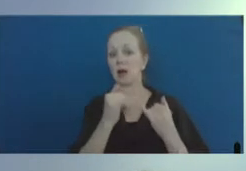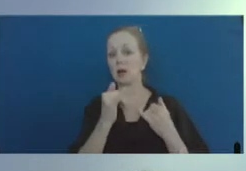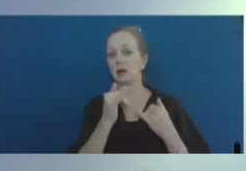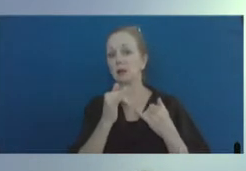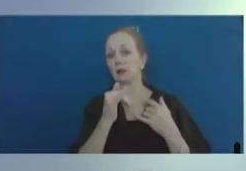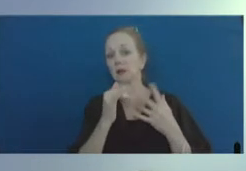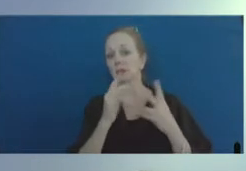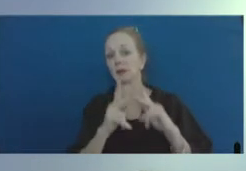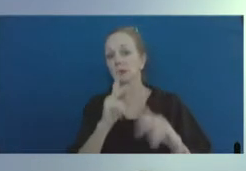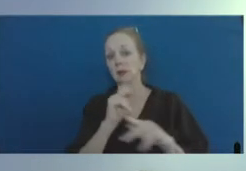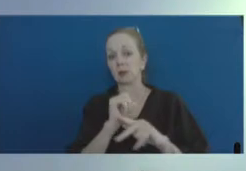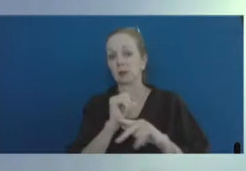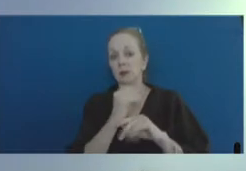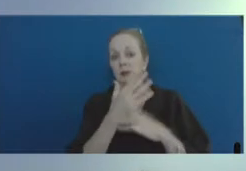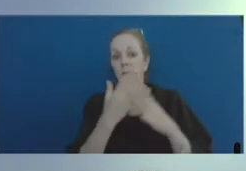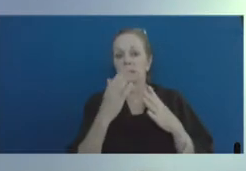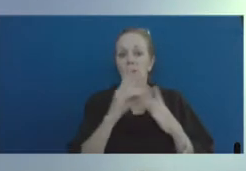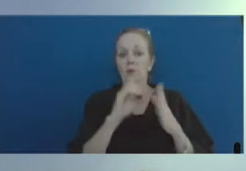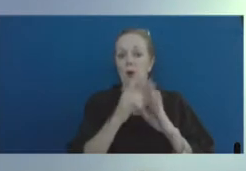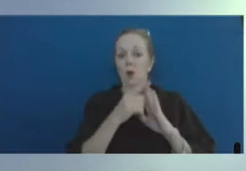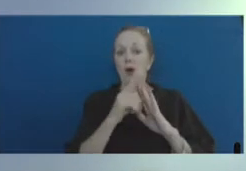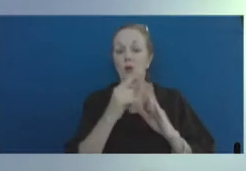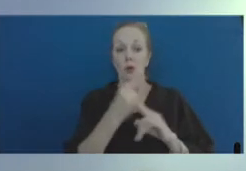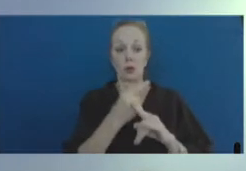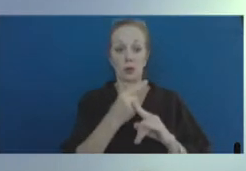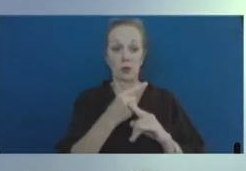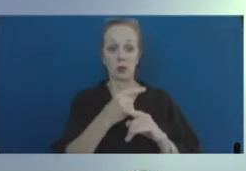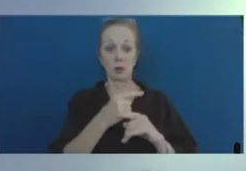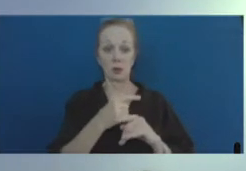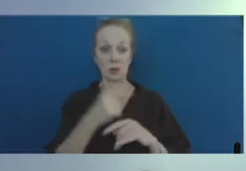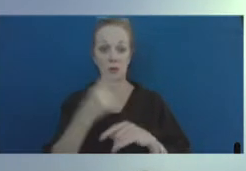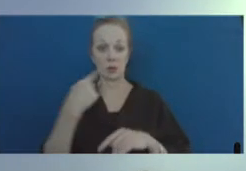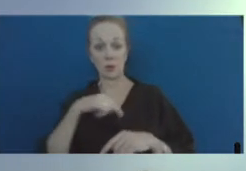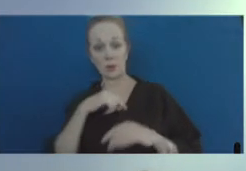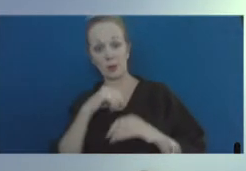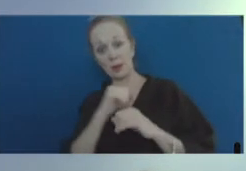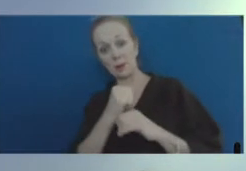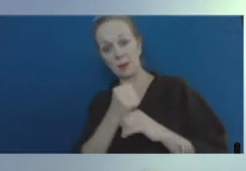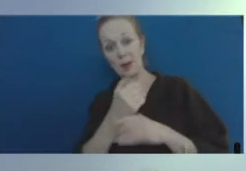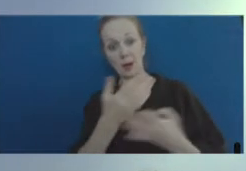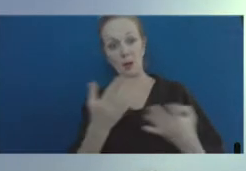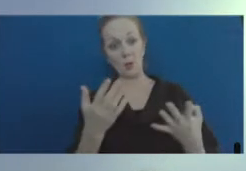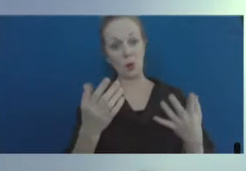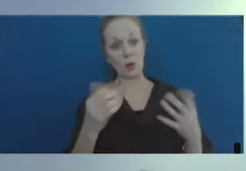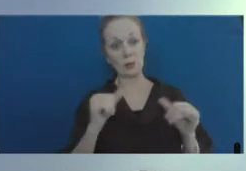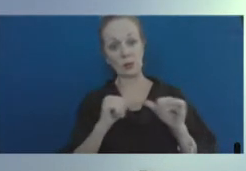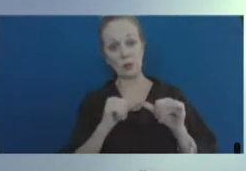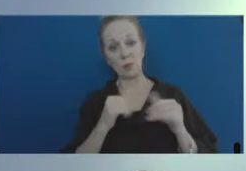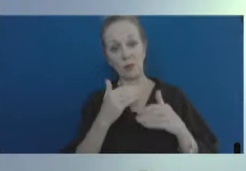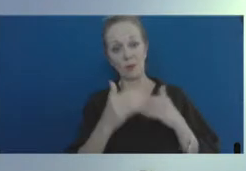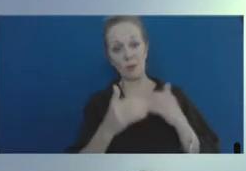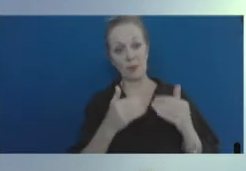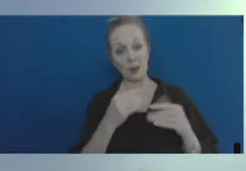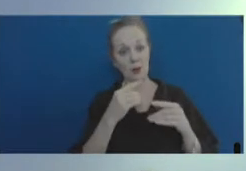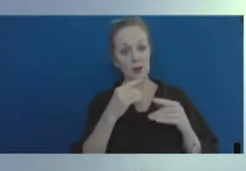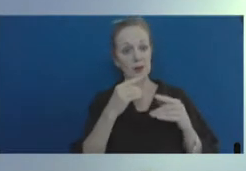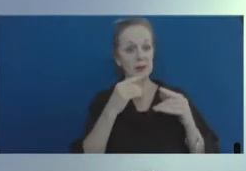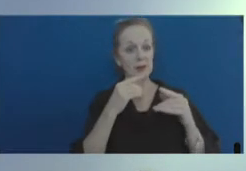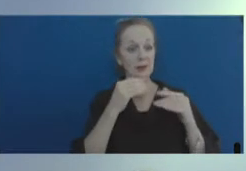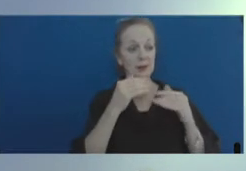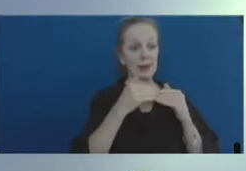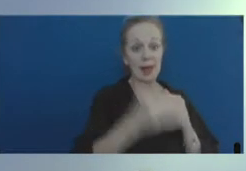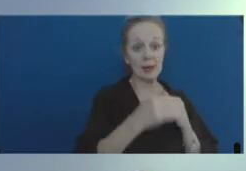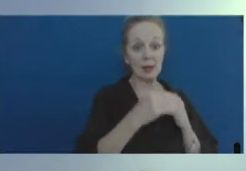been working on something for a while, right? So are we going to make clear what can still move ahead and what can't? Or is the intention on